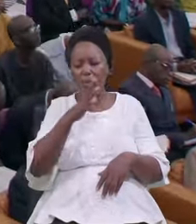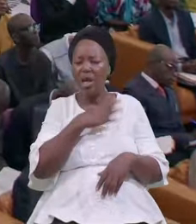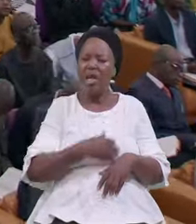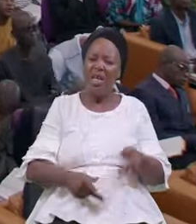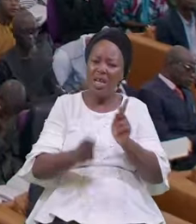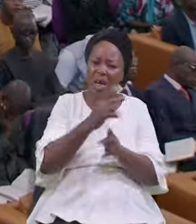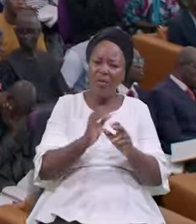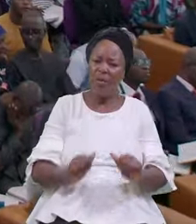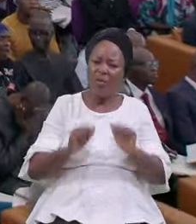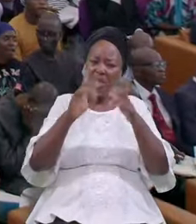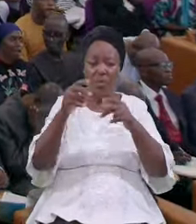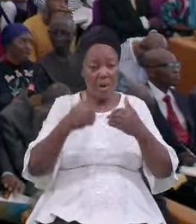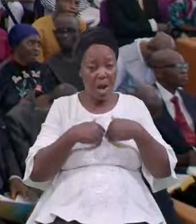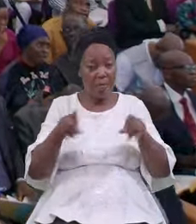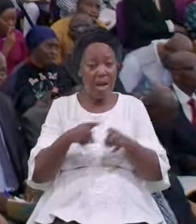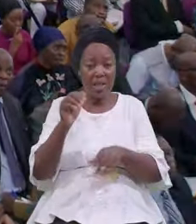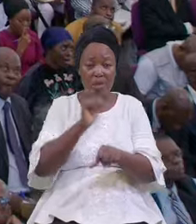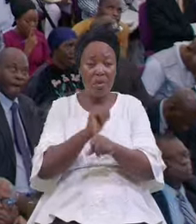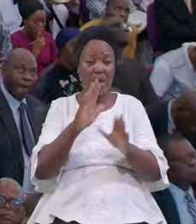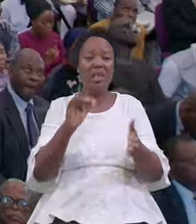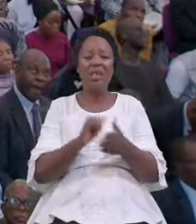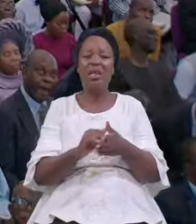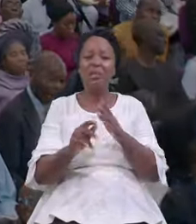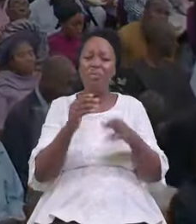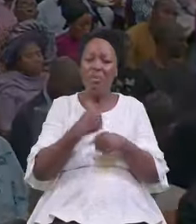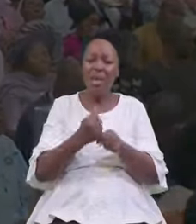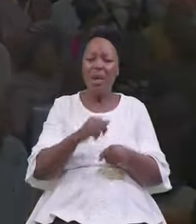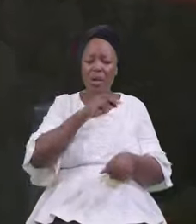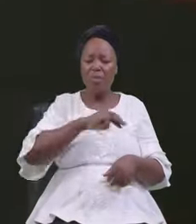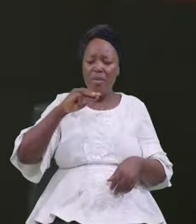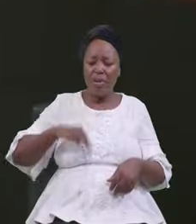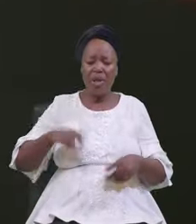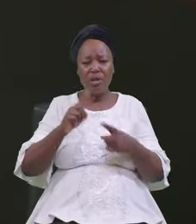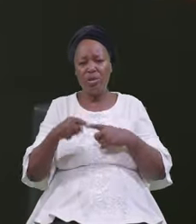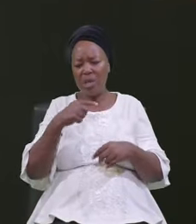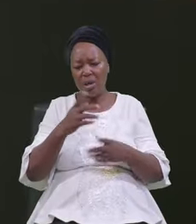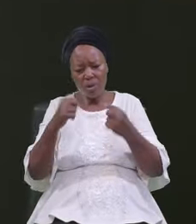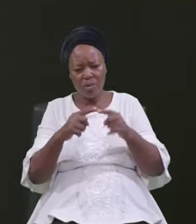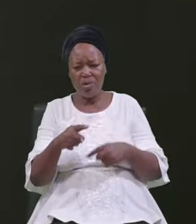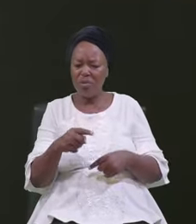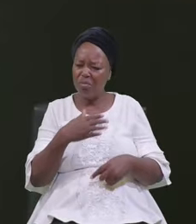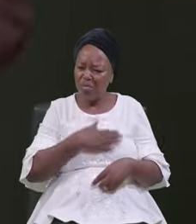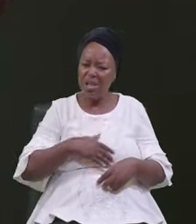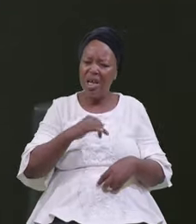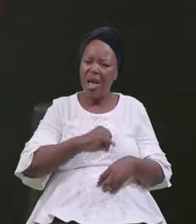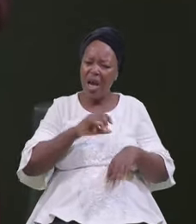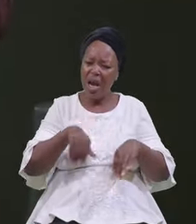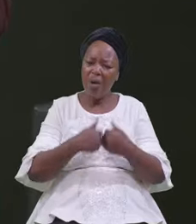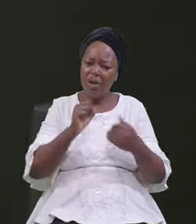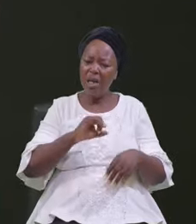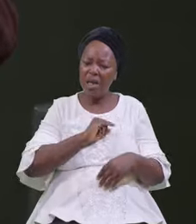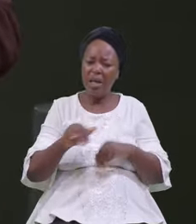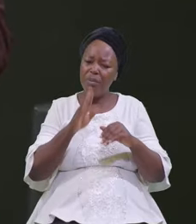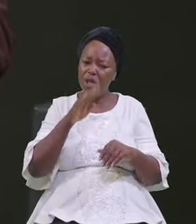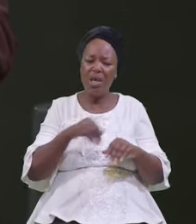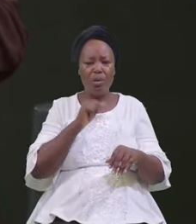have as a worker that makes members to say, to come to you, how can I be a worker? I like the way